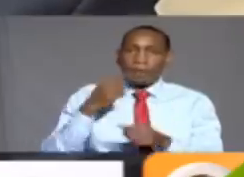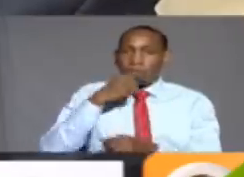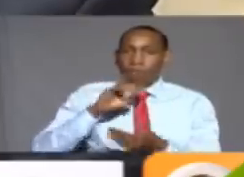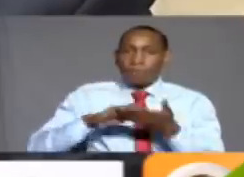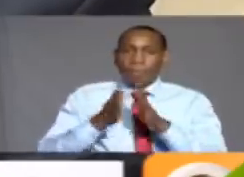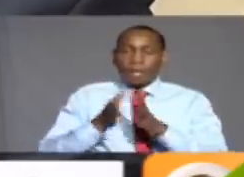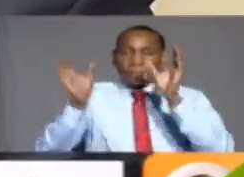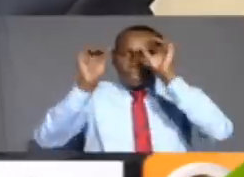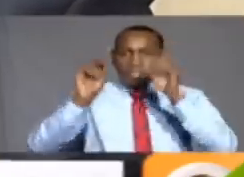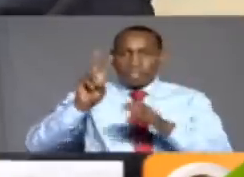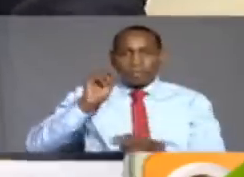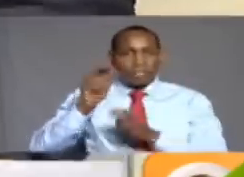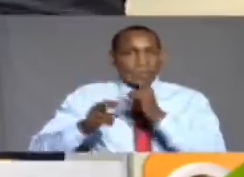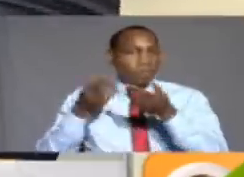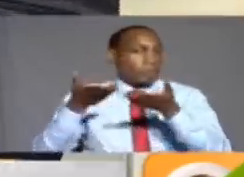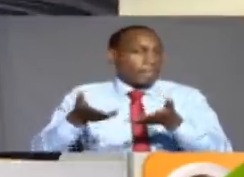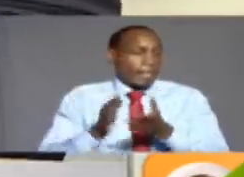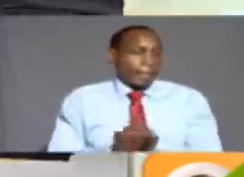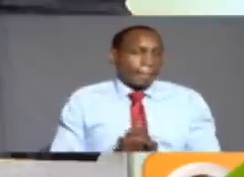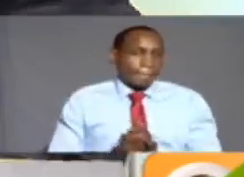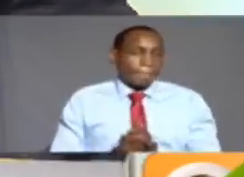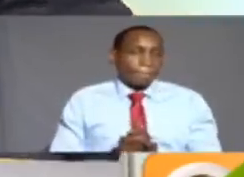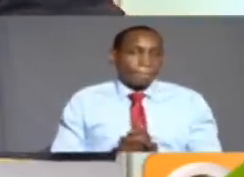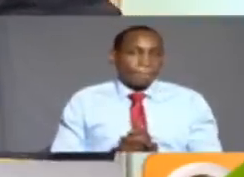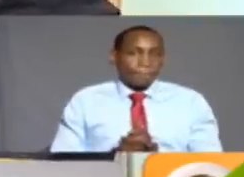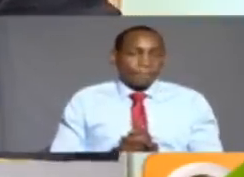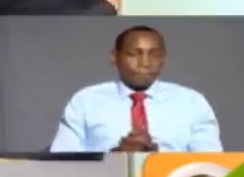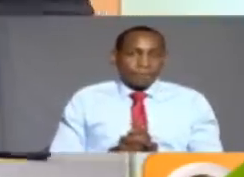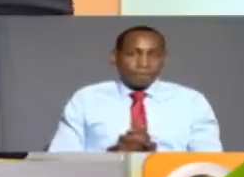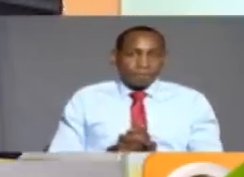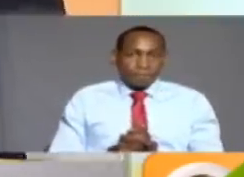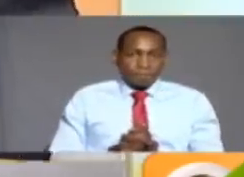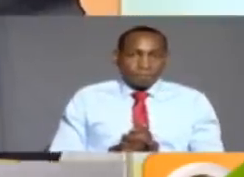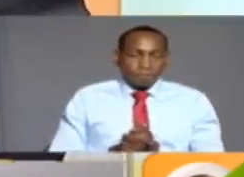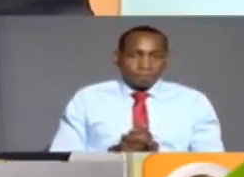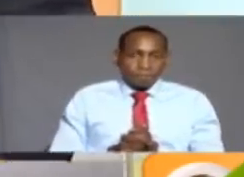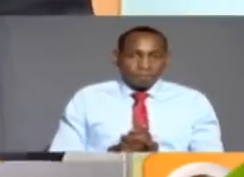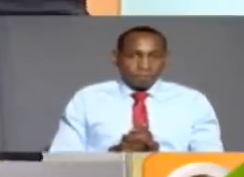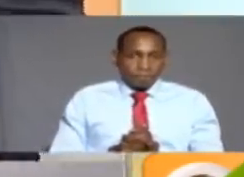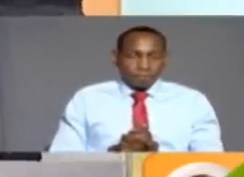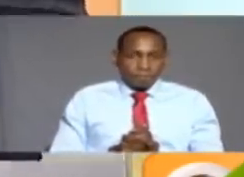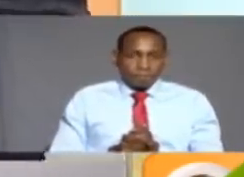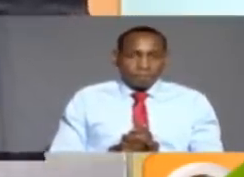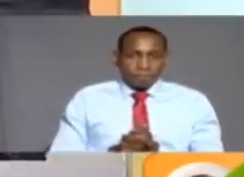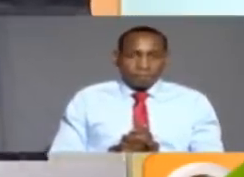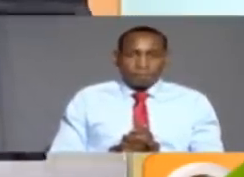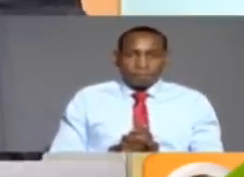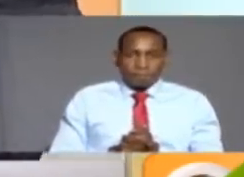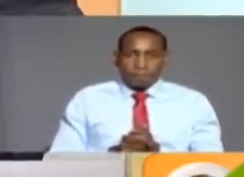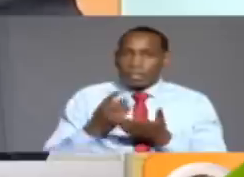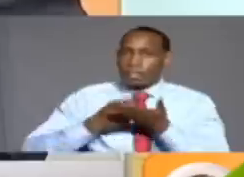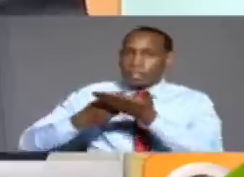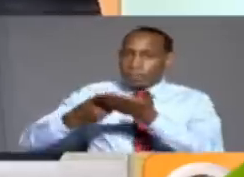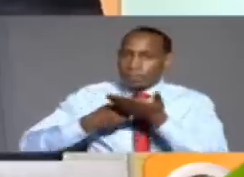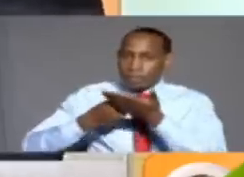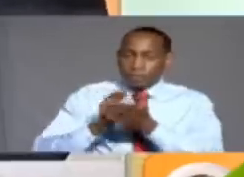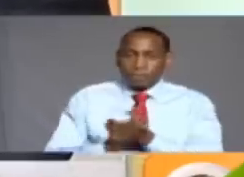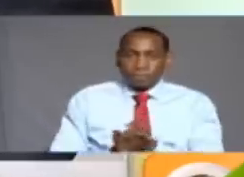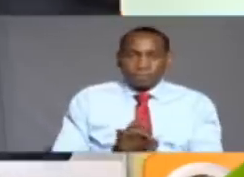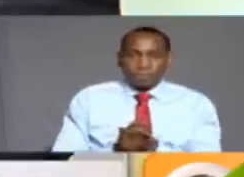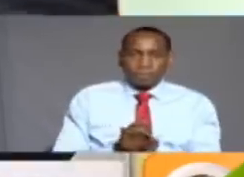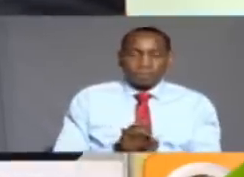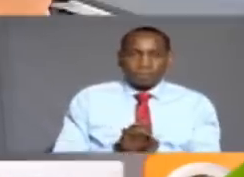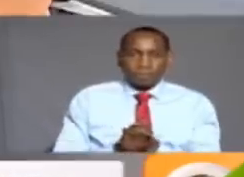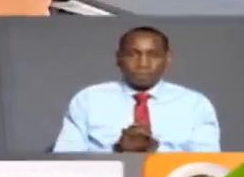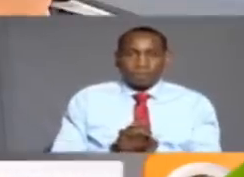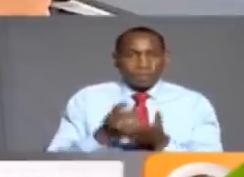president in 2022 now. Okay. So when you start saying, you get my point. All right. Okay. So when you I'm start saying, your point on one hand, my point is simple. My point is very simple. Politics is not